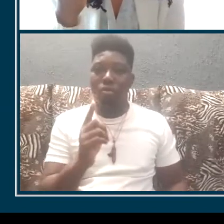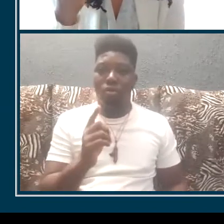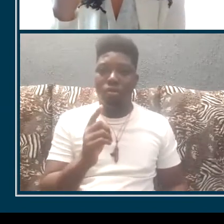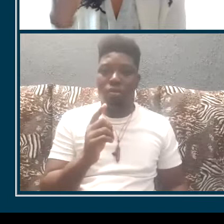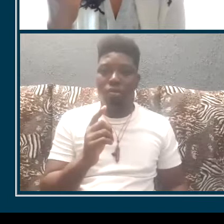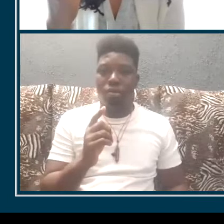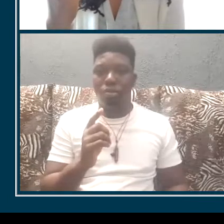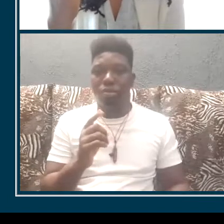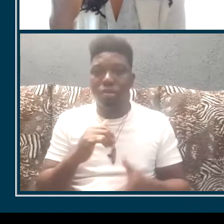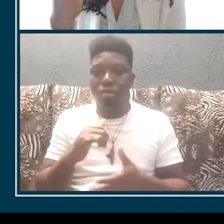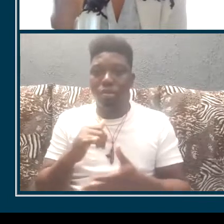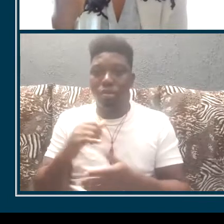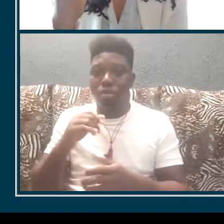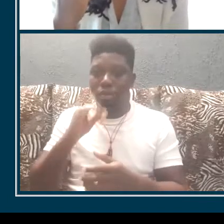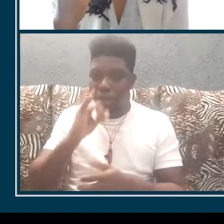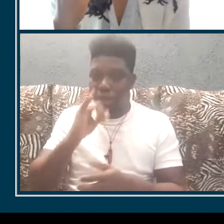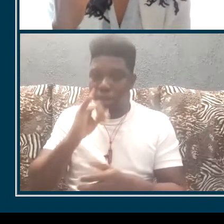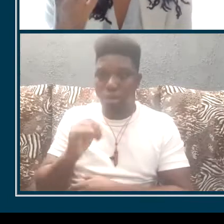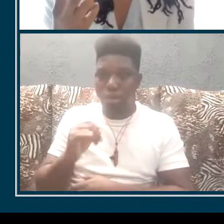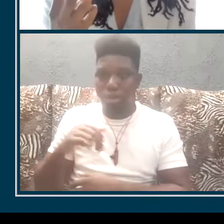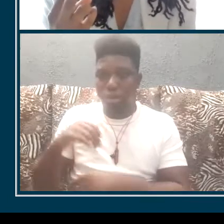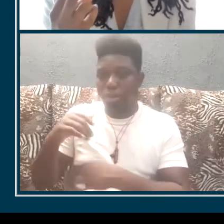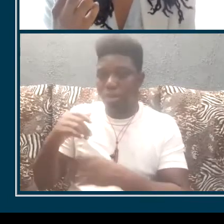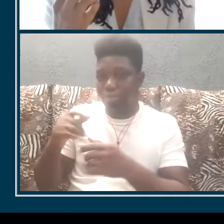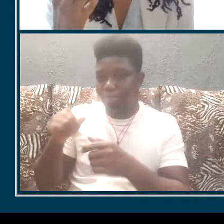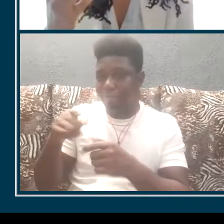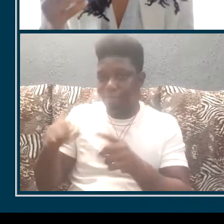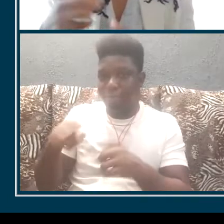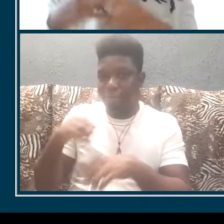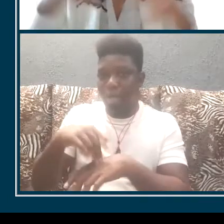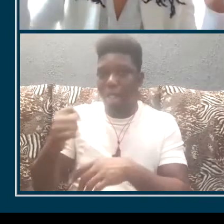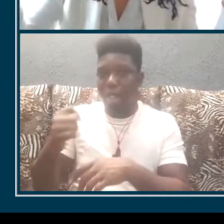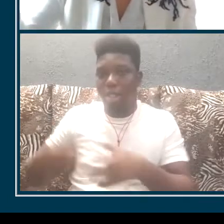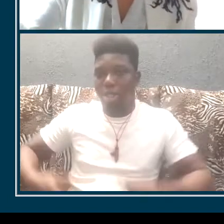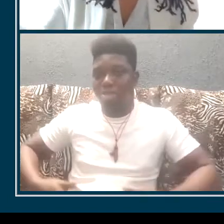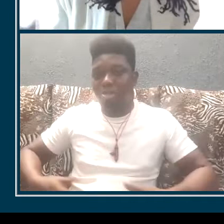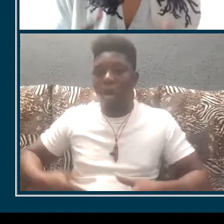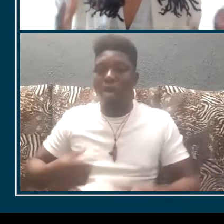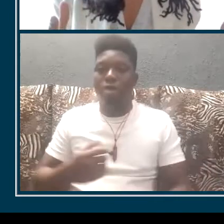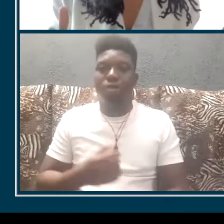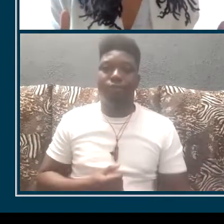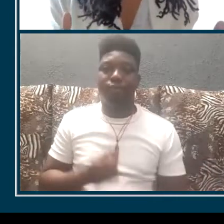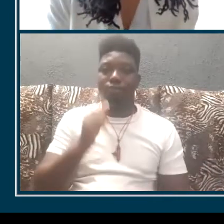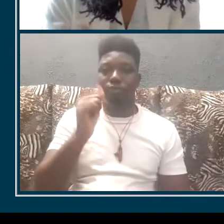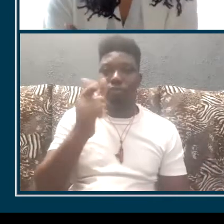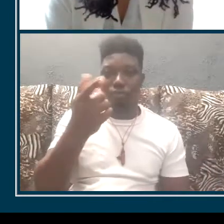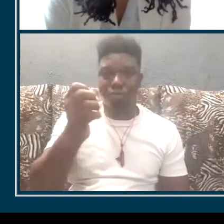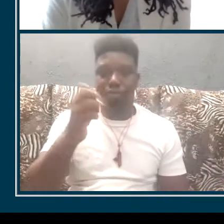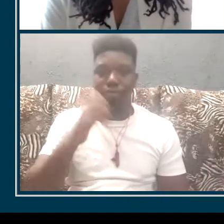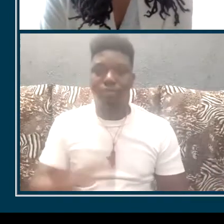young age. Two, that if we're angry, then we are just angry Black women. What are some of